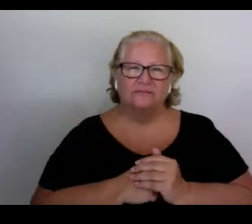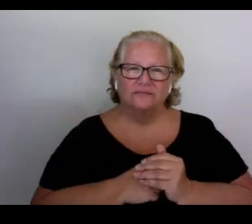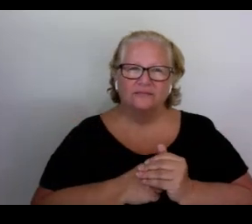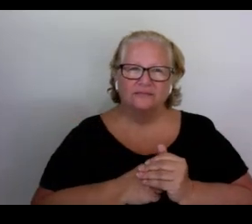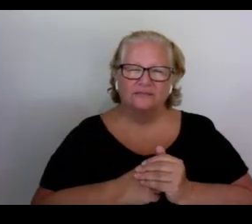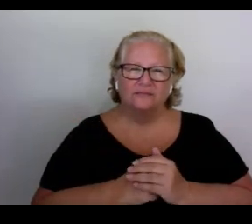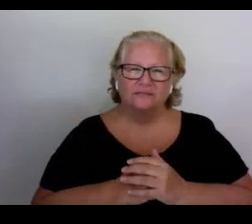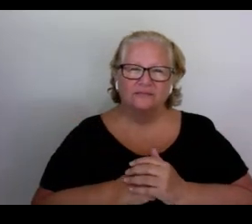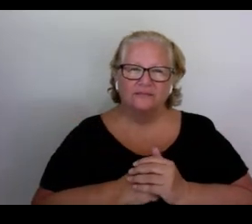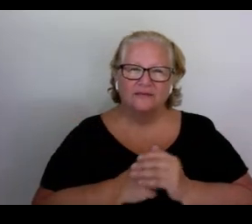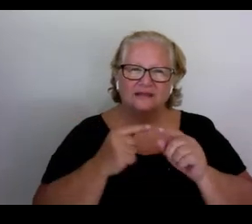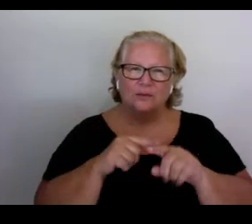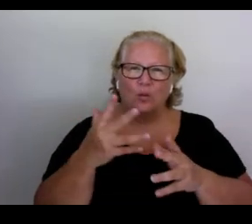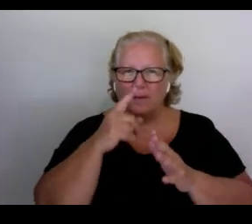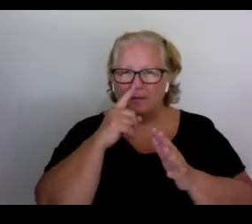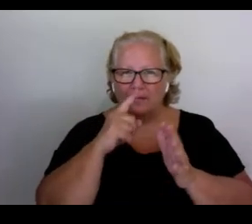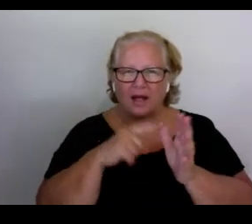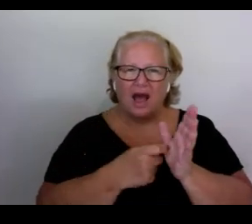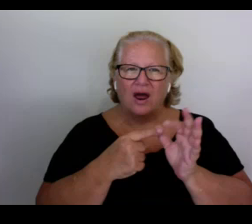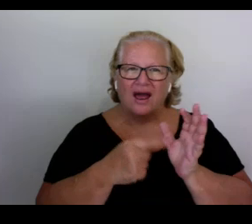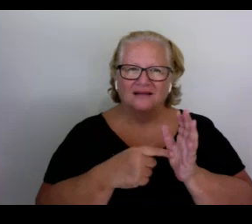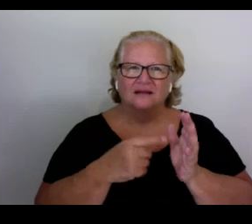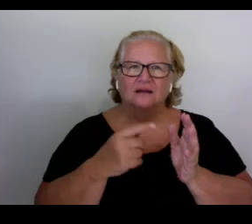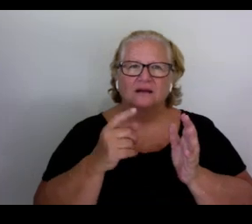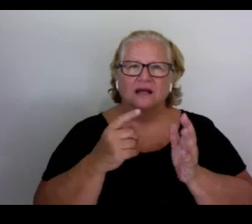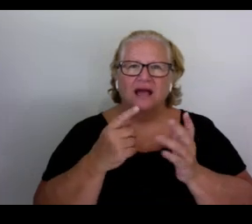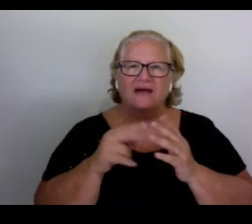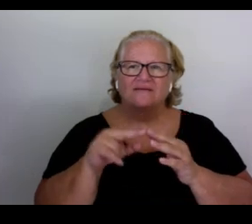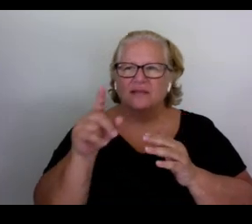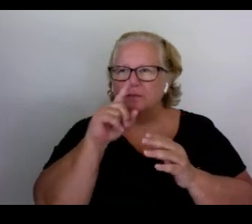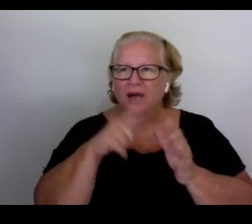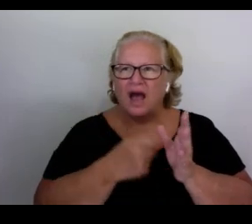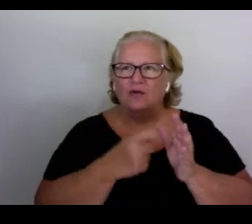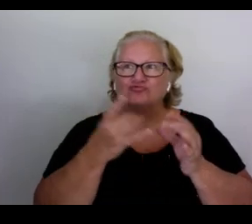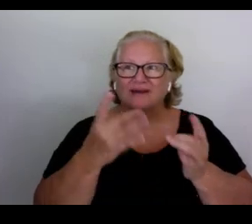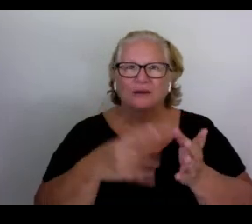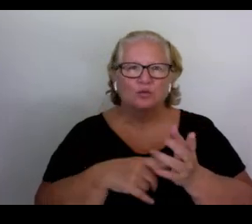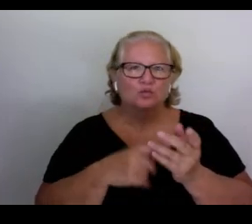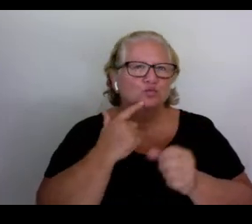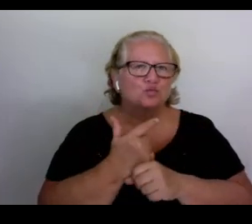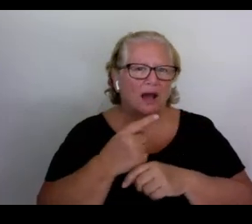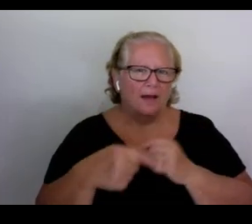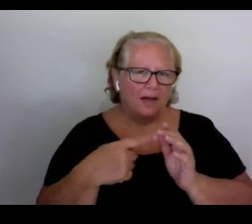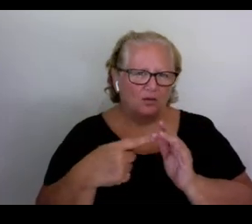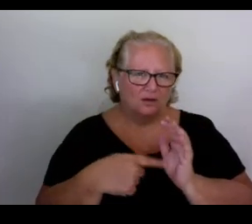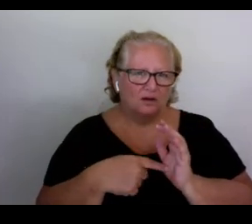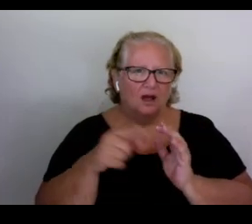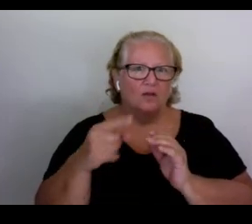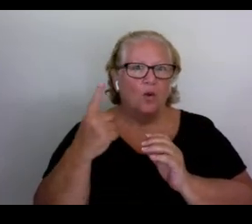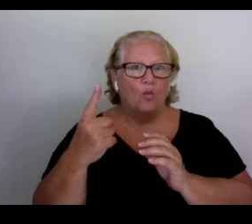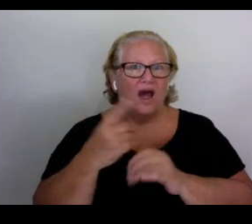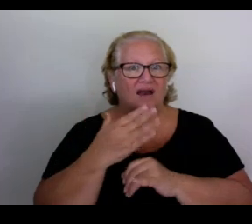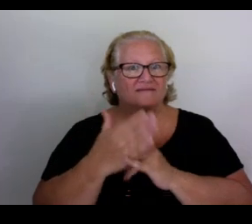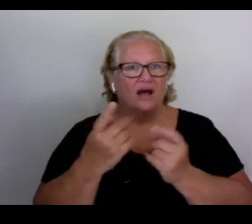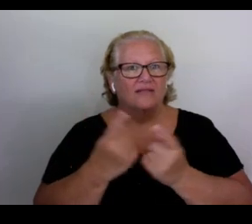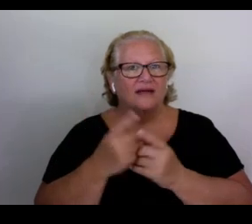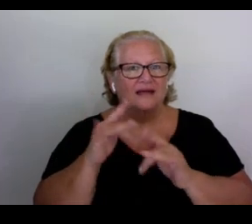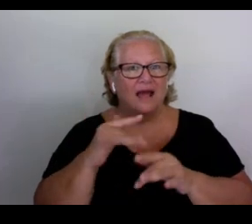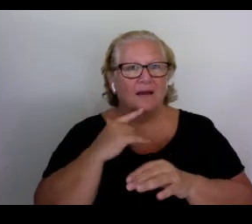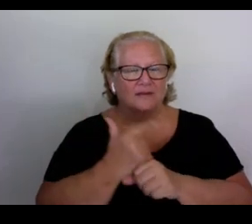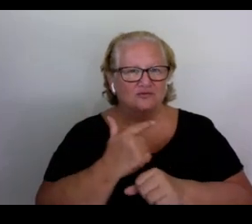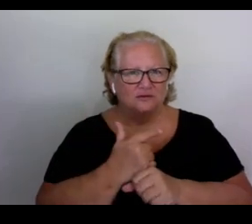are and when they get into the mental space of being ready to talk about this. Yeah. The one final thing we haven't mentioned that's important